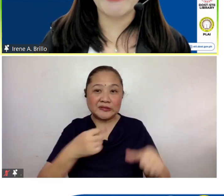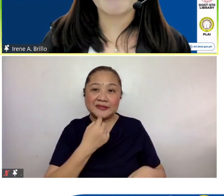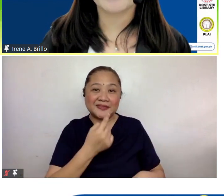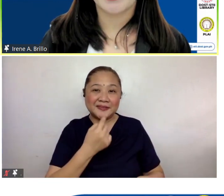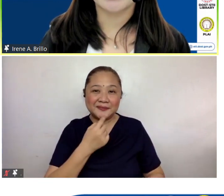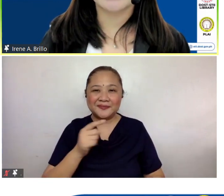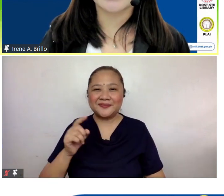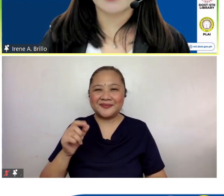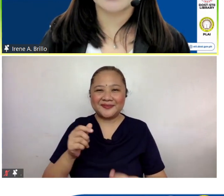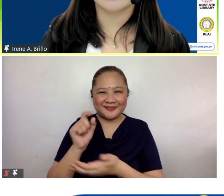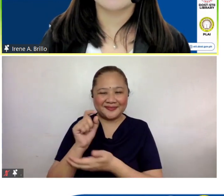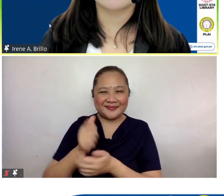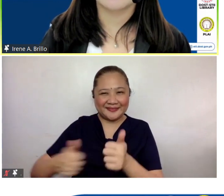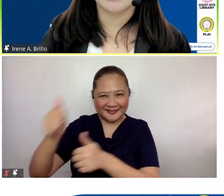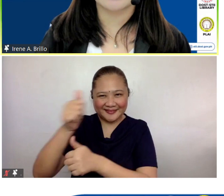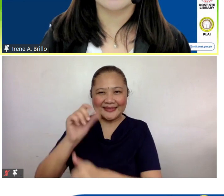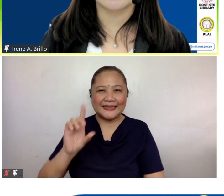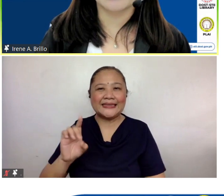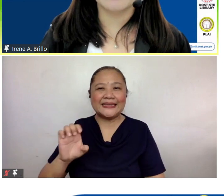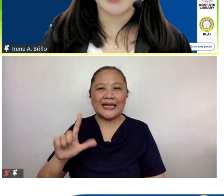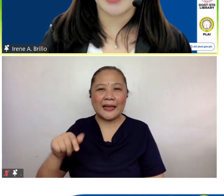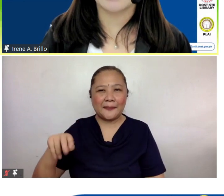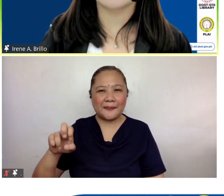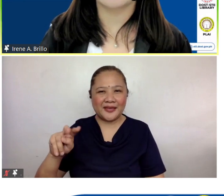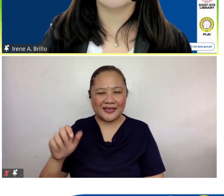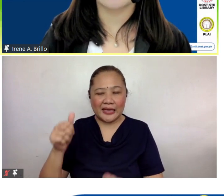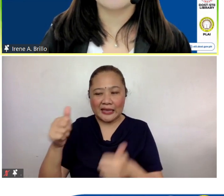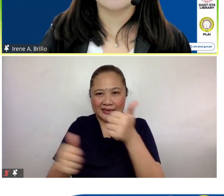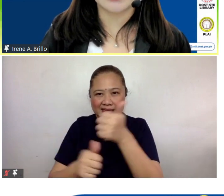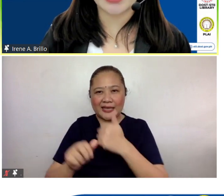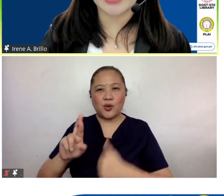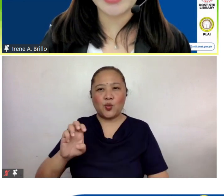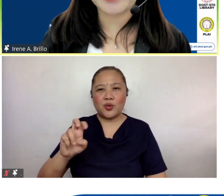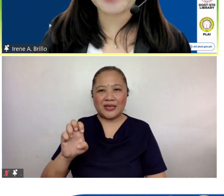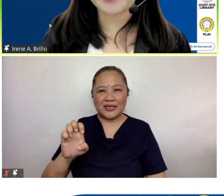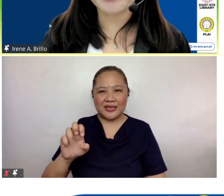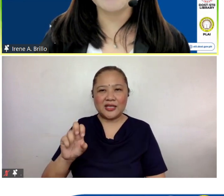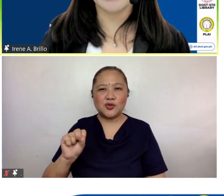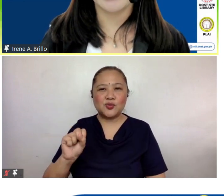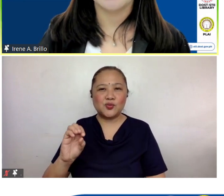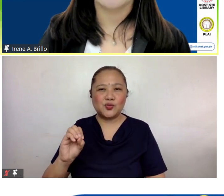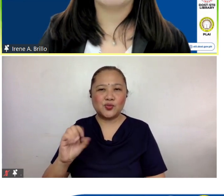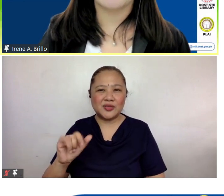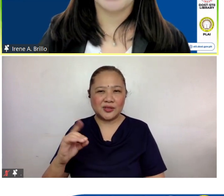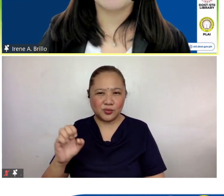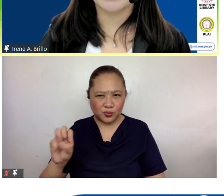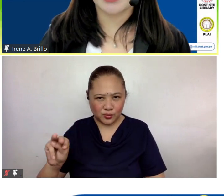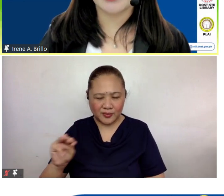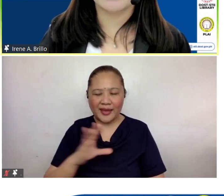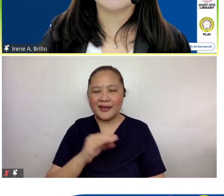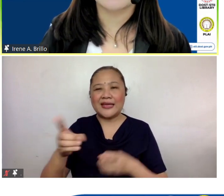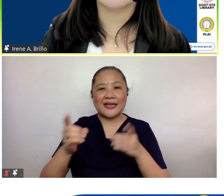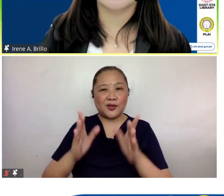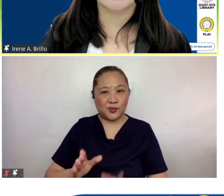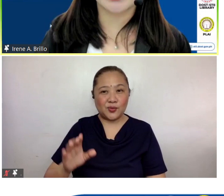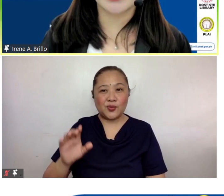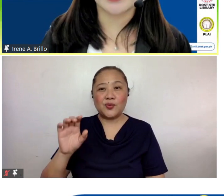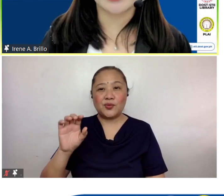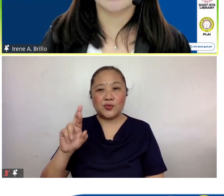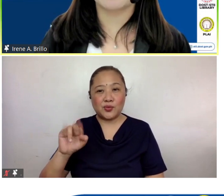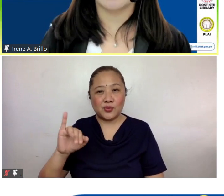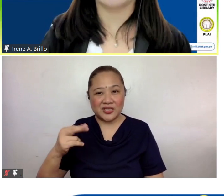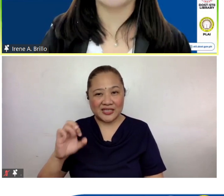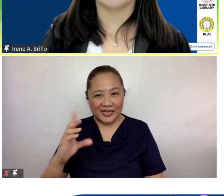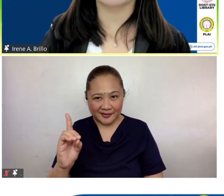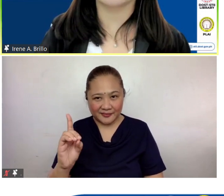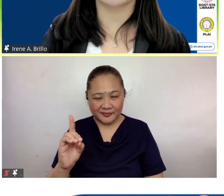Peña, Undersecretary Rene Solidum, and Director Richard, Ma'am Emma gave us this challenge